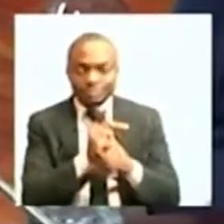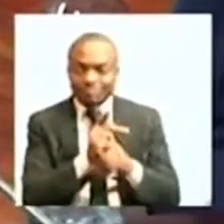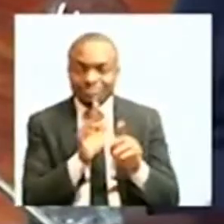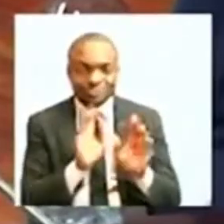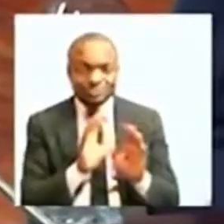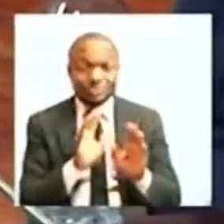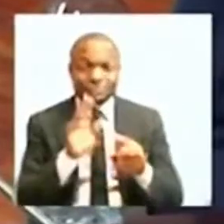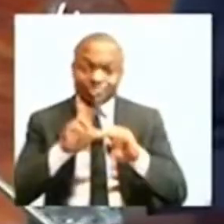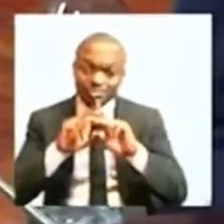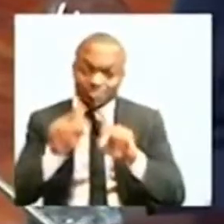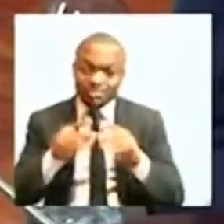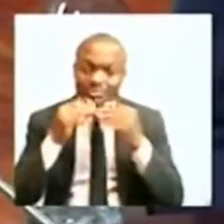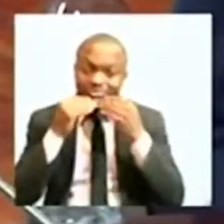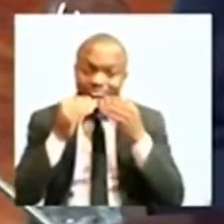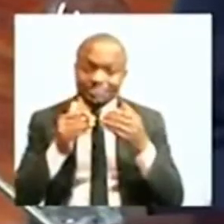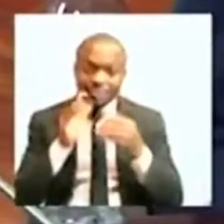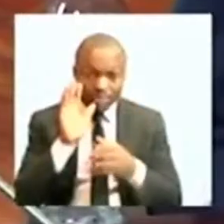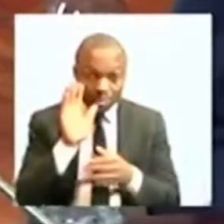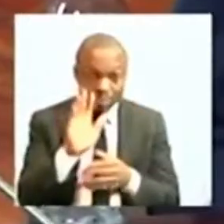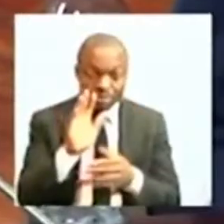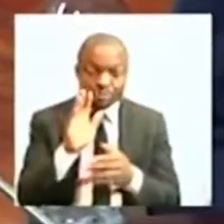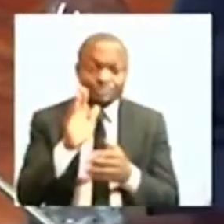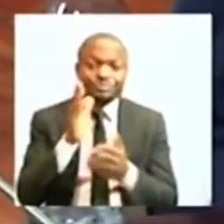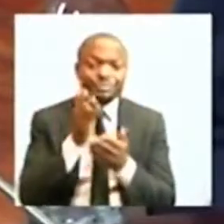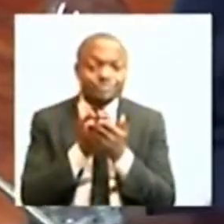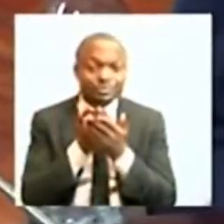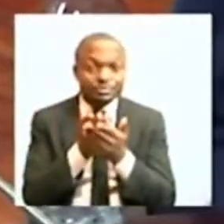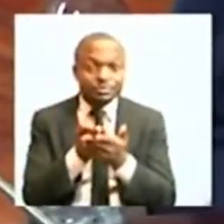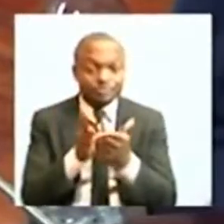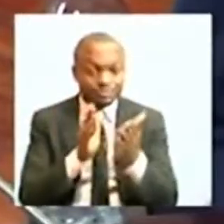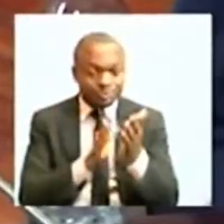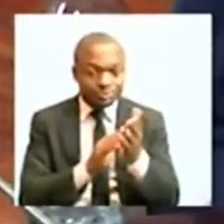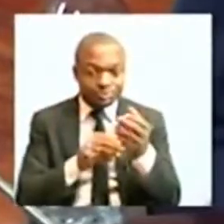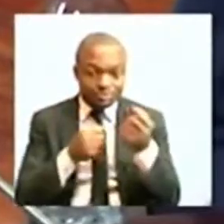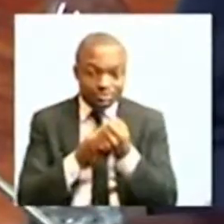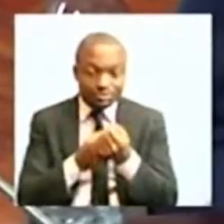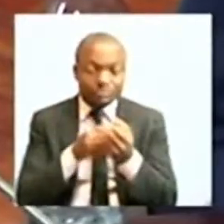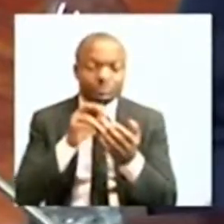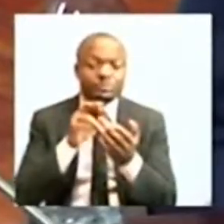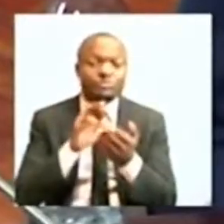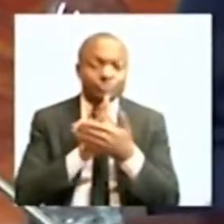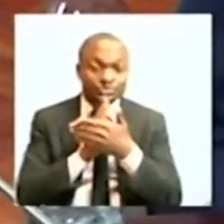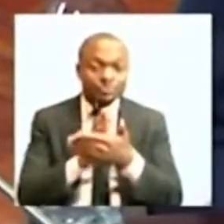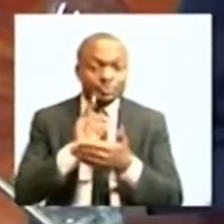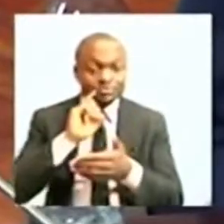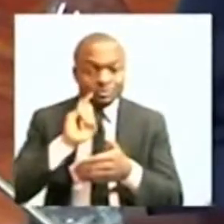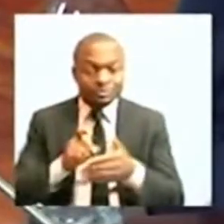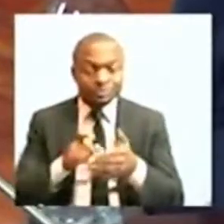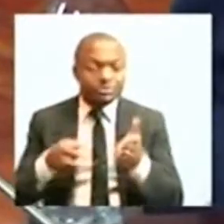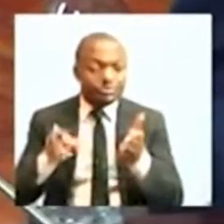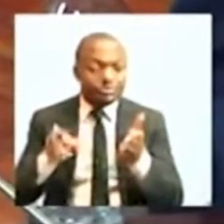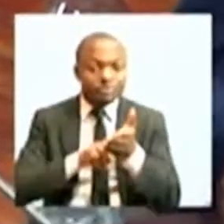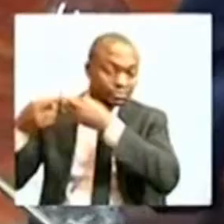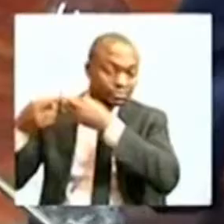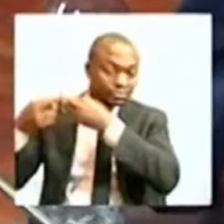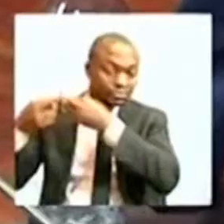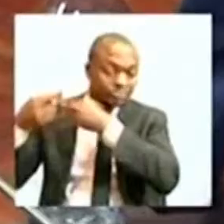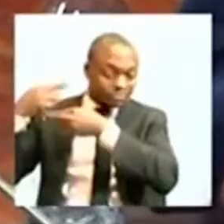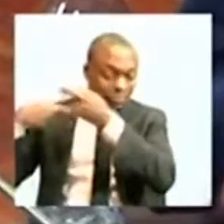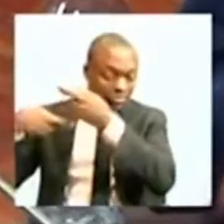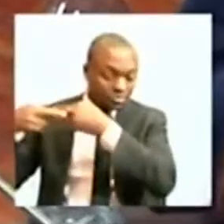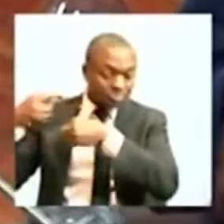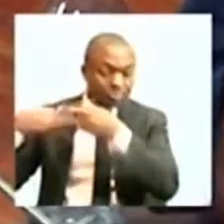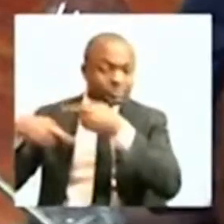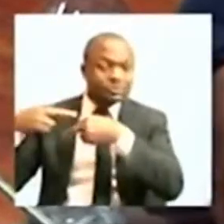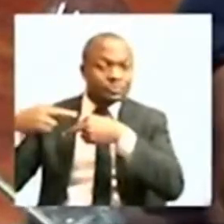I appreciate your submission on bursaries and the guidance that we should revisit the issue of verification before payments